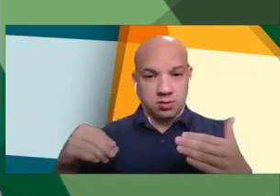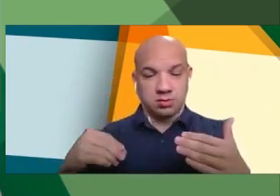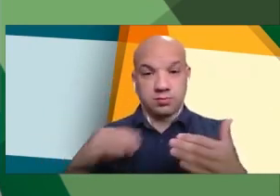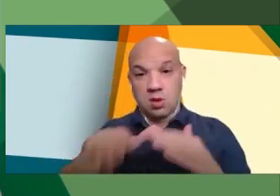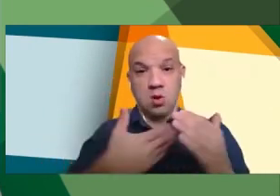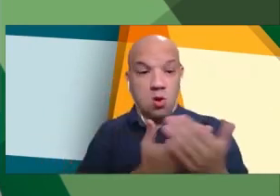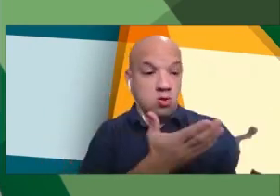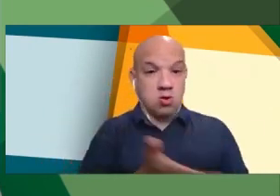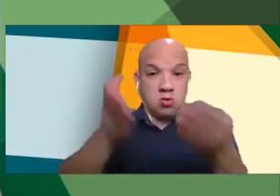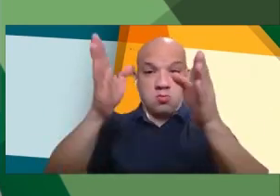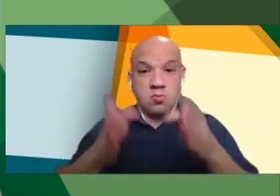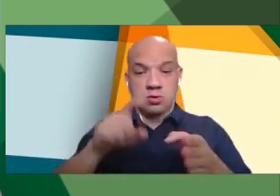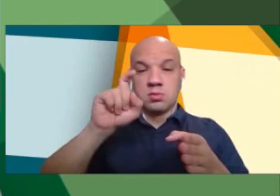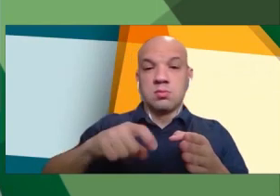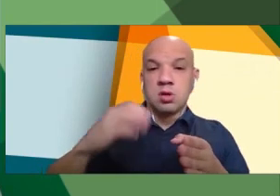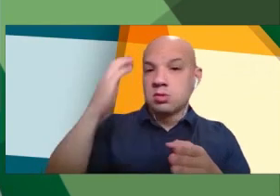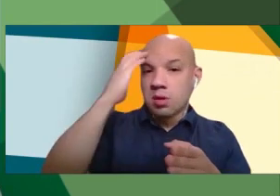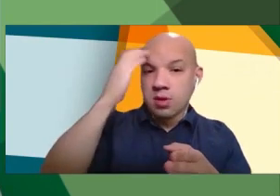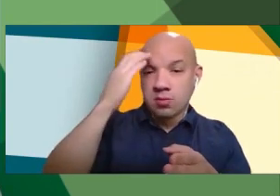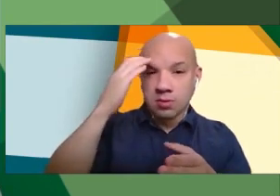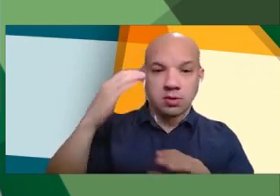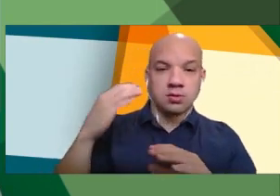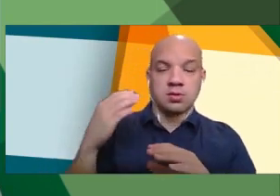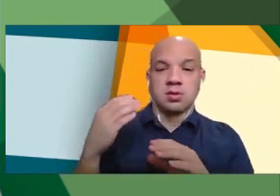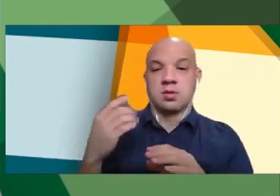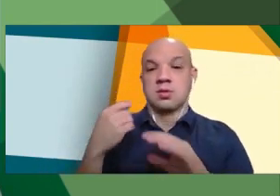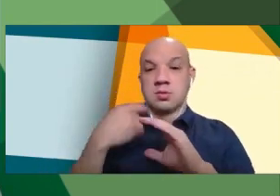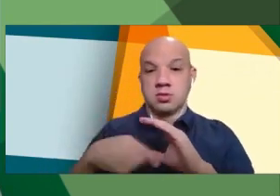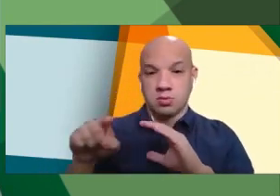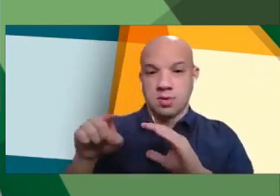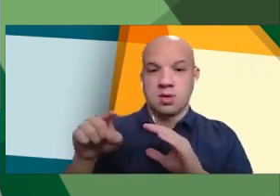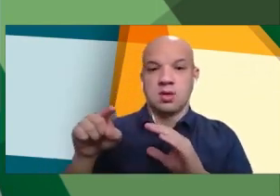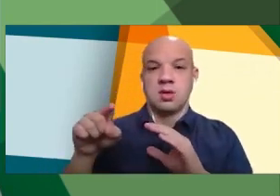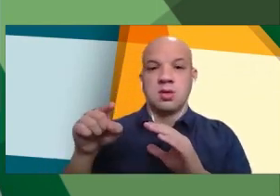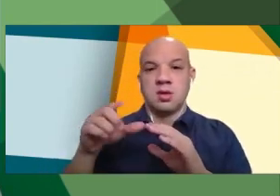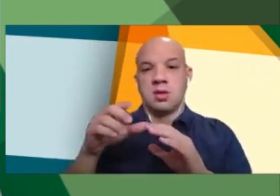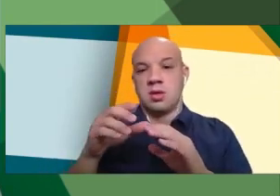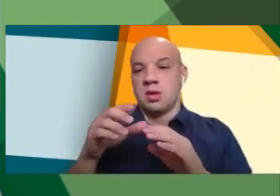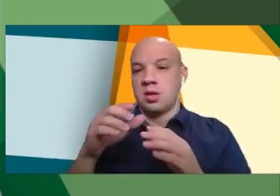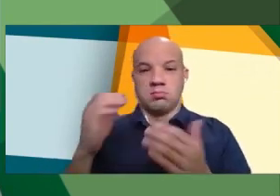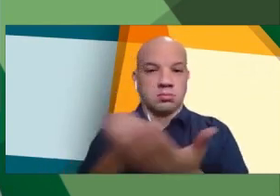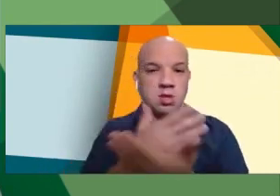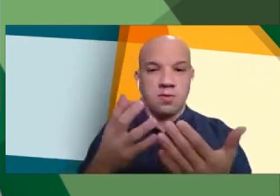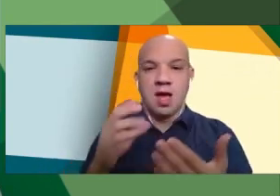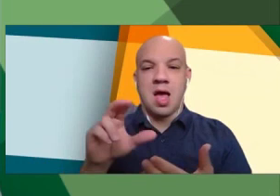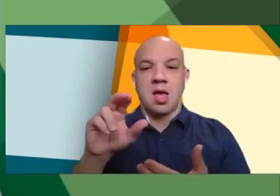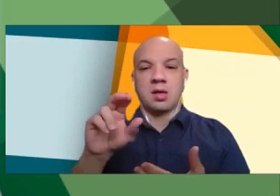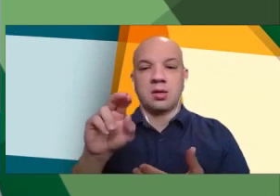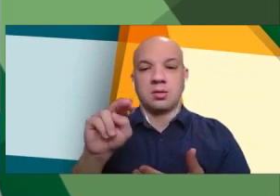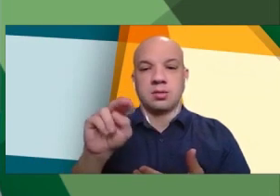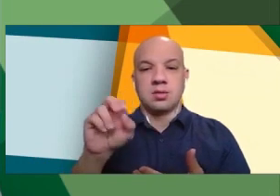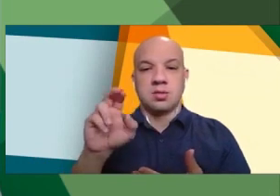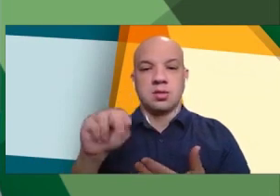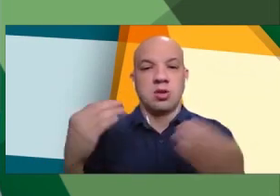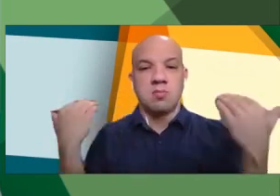must be aware of submitting the pending litigation and no bankruptcy sworn statements. And